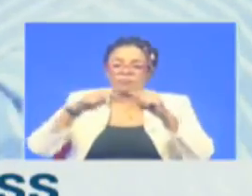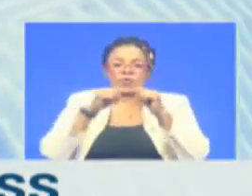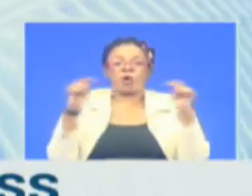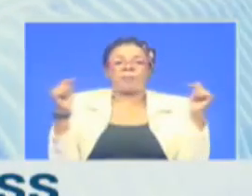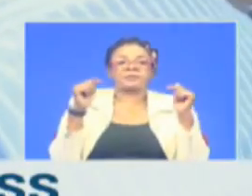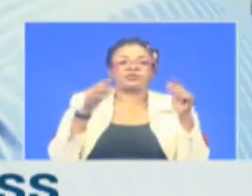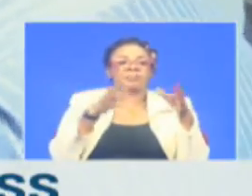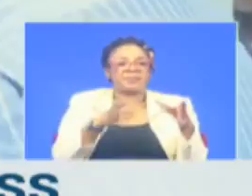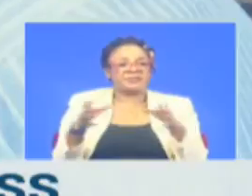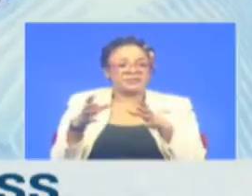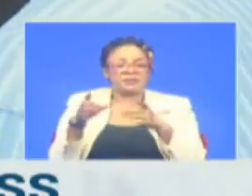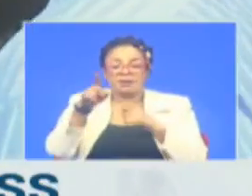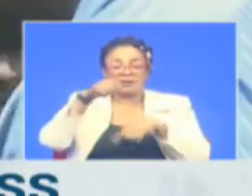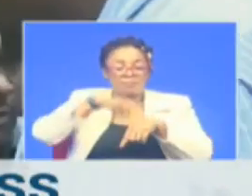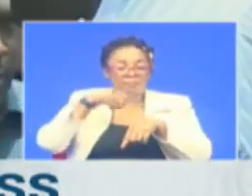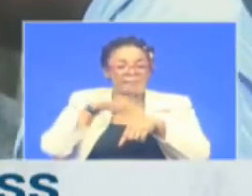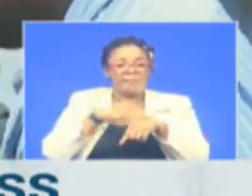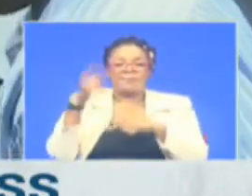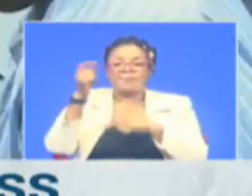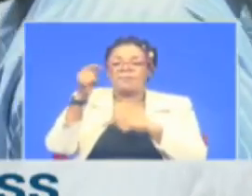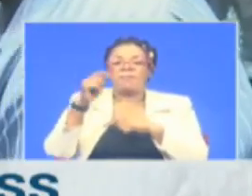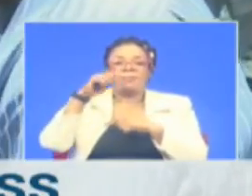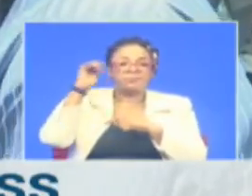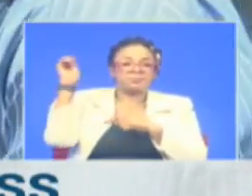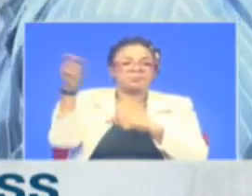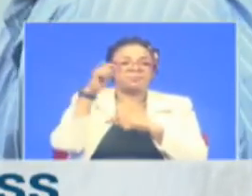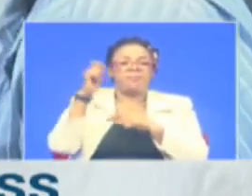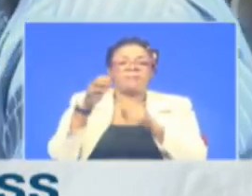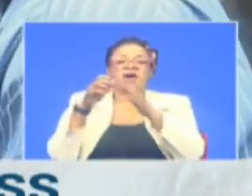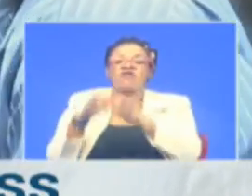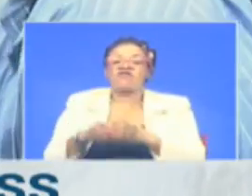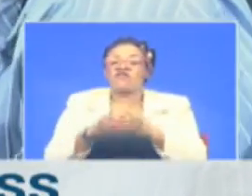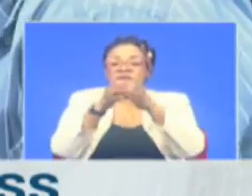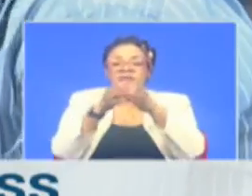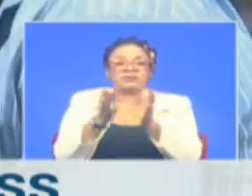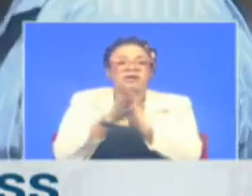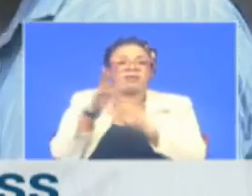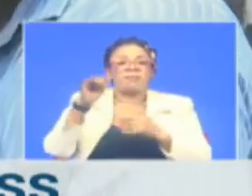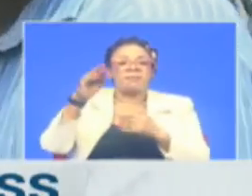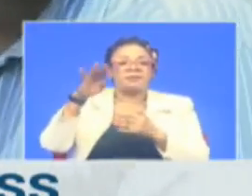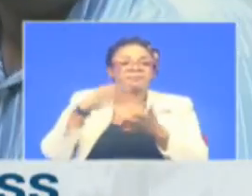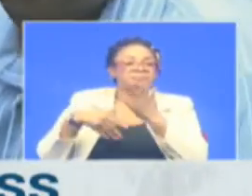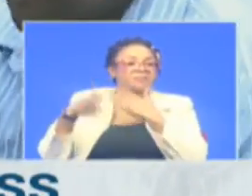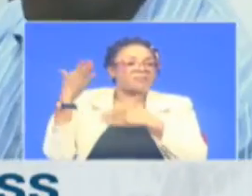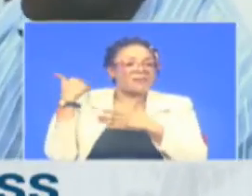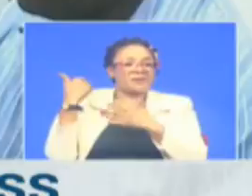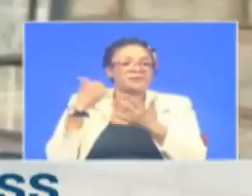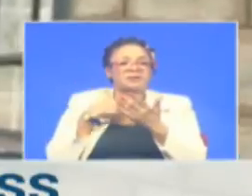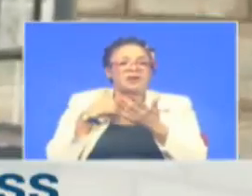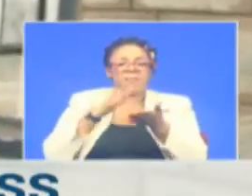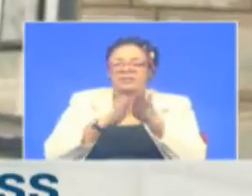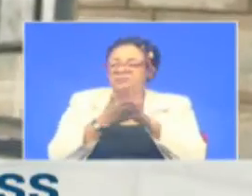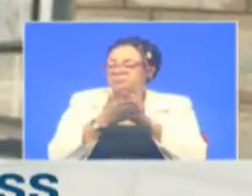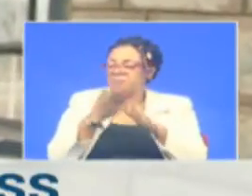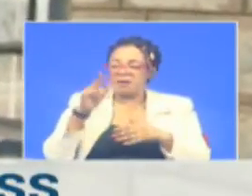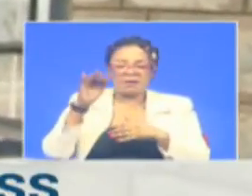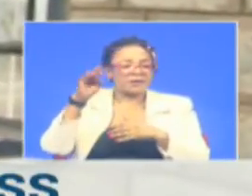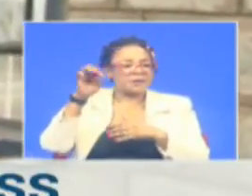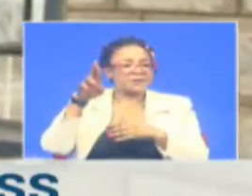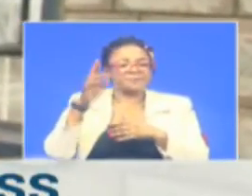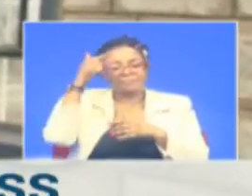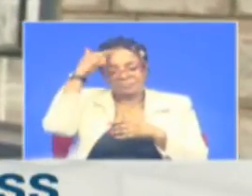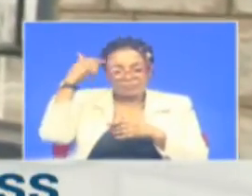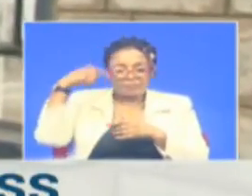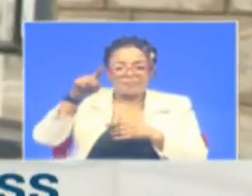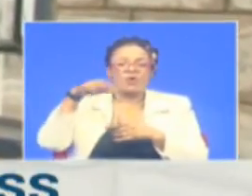moment, witnessed between Tanzanian President John Magufuli and Lema in the past, has since become a rare scene, as Lema has been vocal